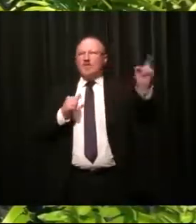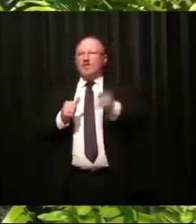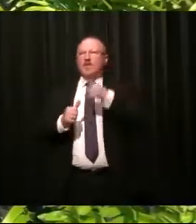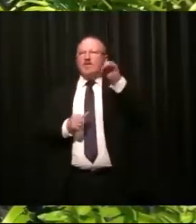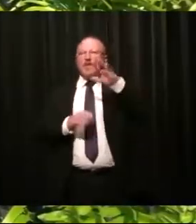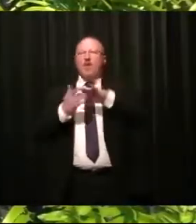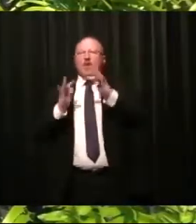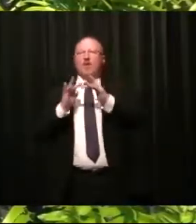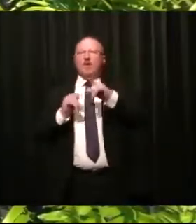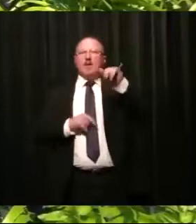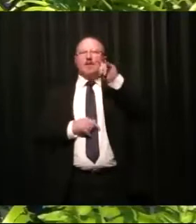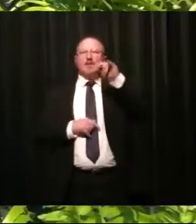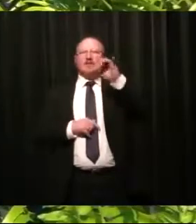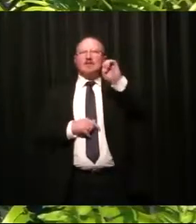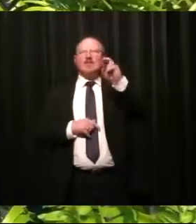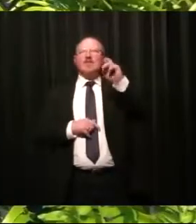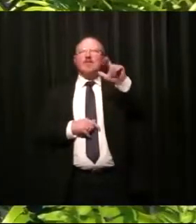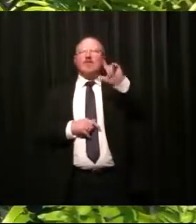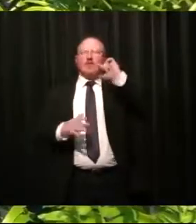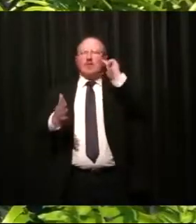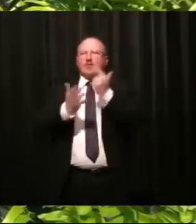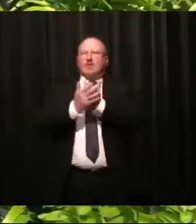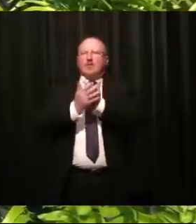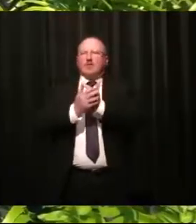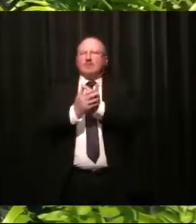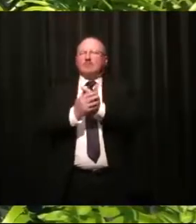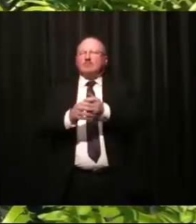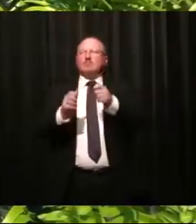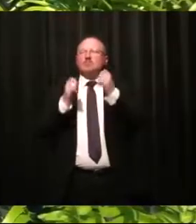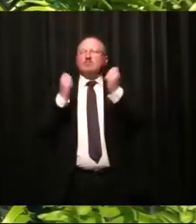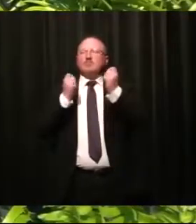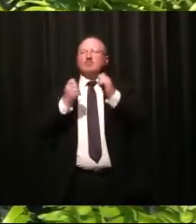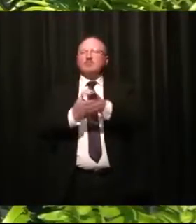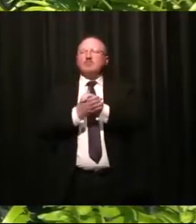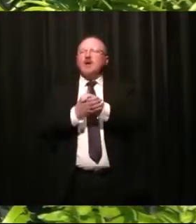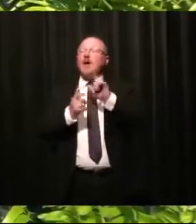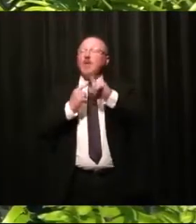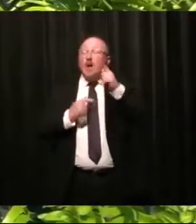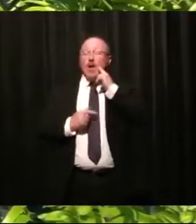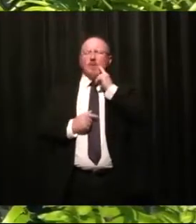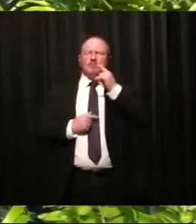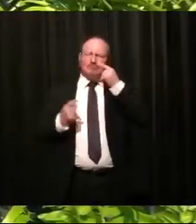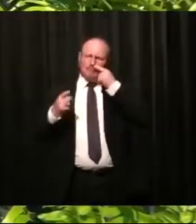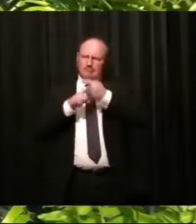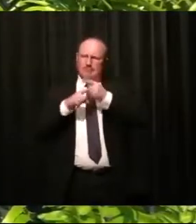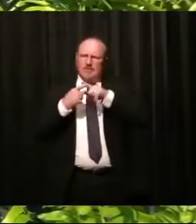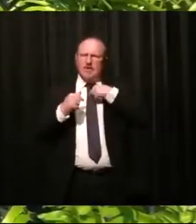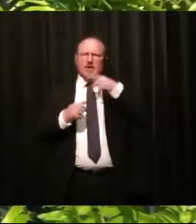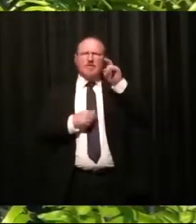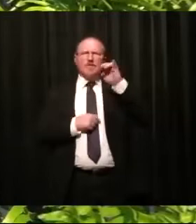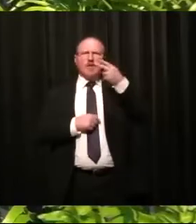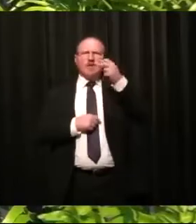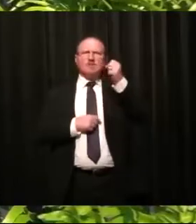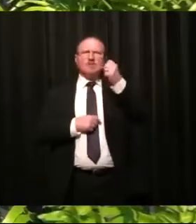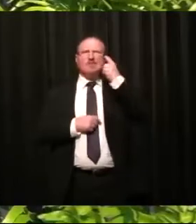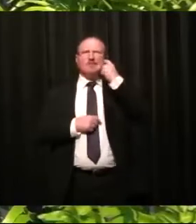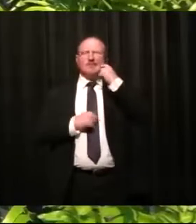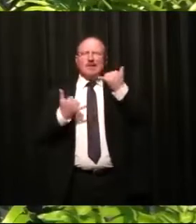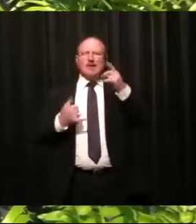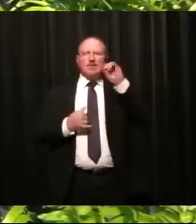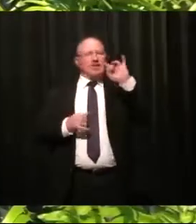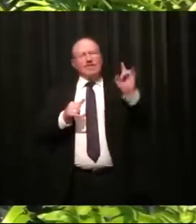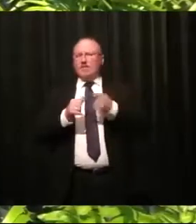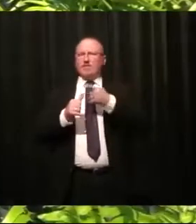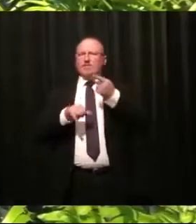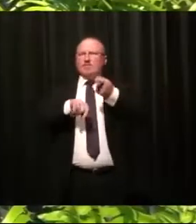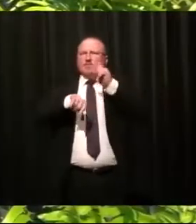our first ever online Achieve Virtual graduation commencement ceremony. It's somewhat ironic that our virtual high school is just now